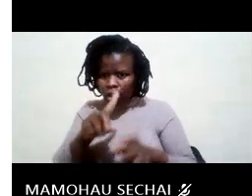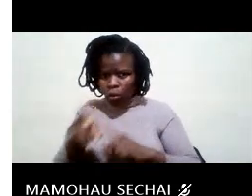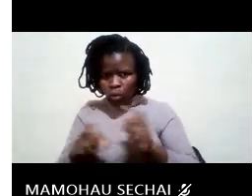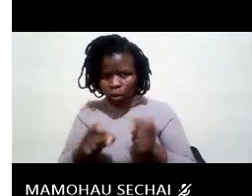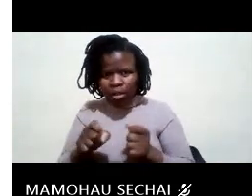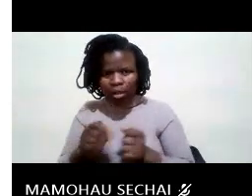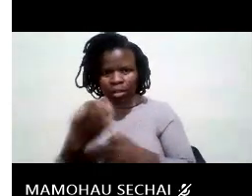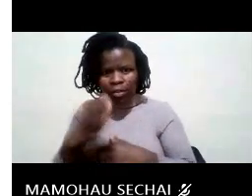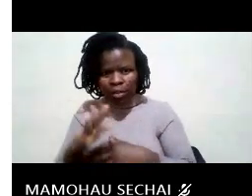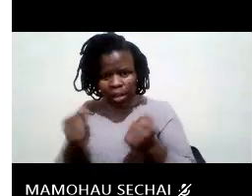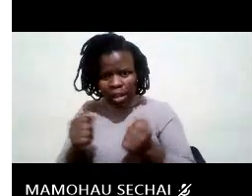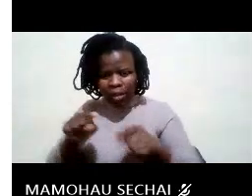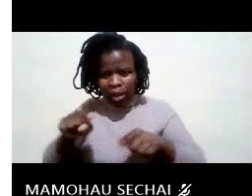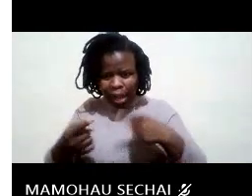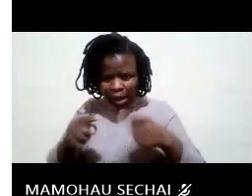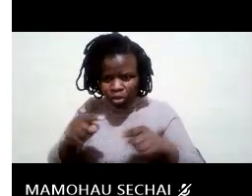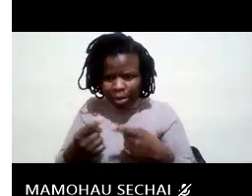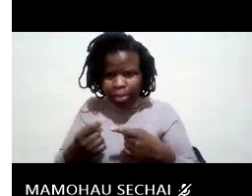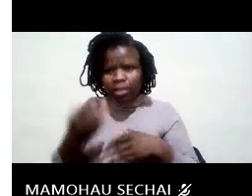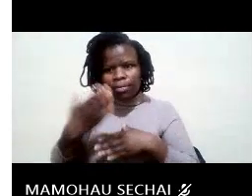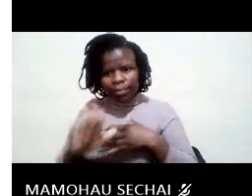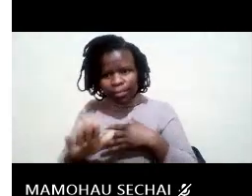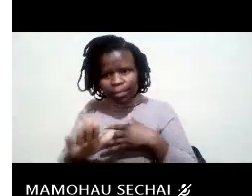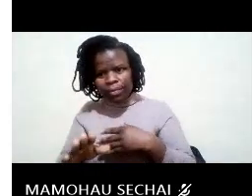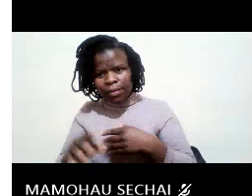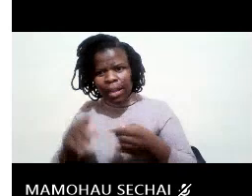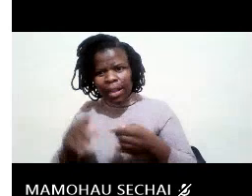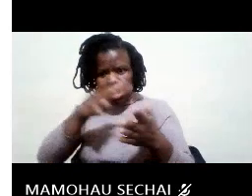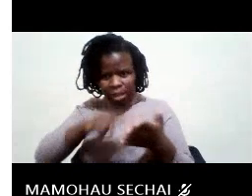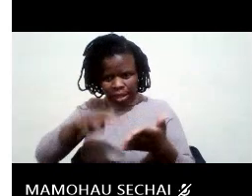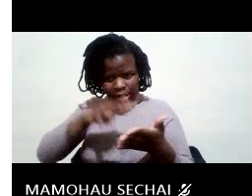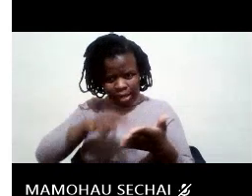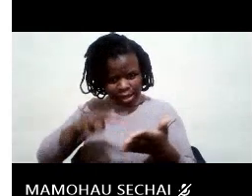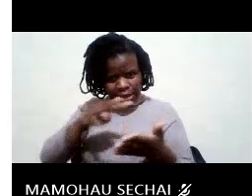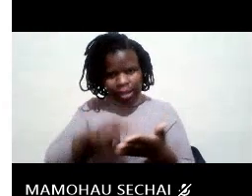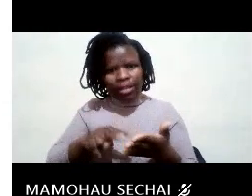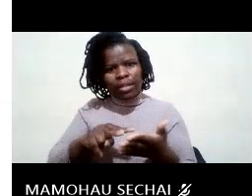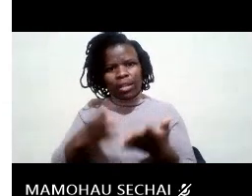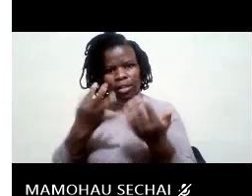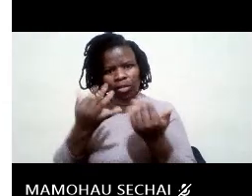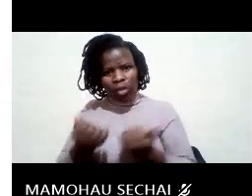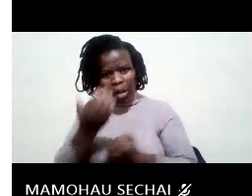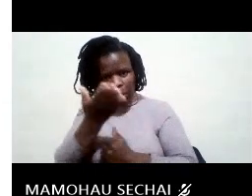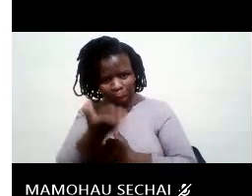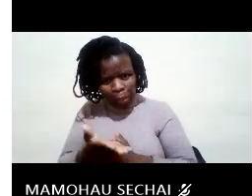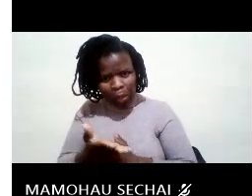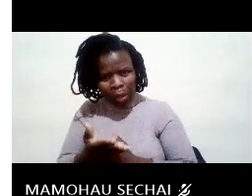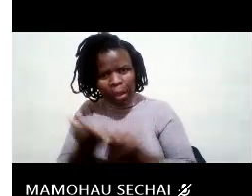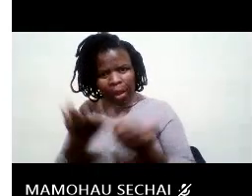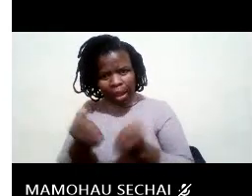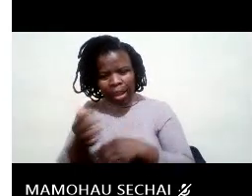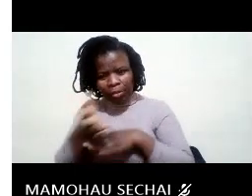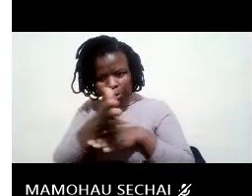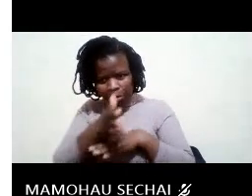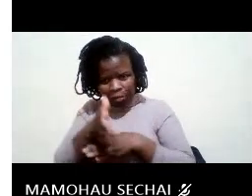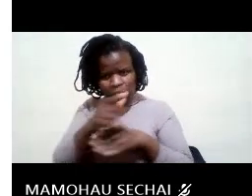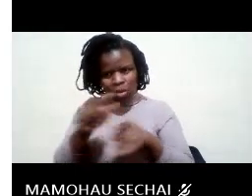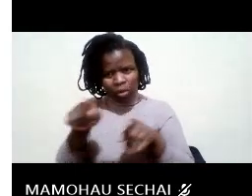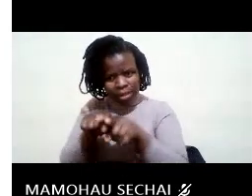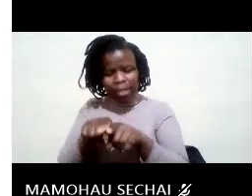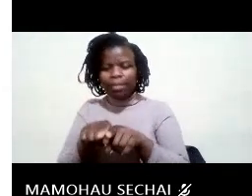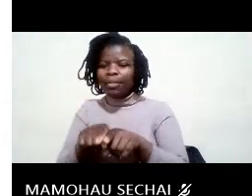in the screencast. So that means in the Amani screencast, the video we just watched, critique the recommendations